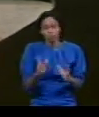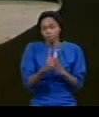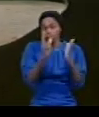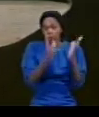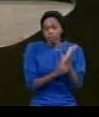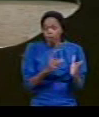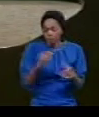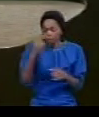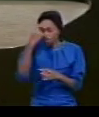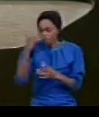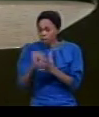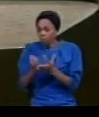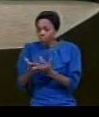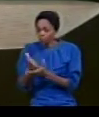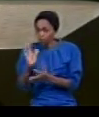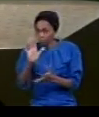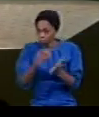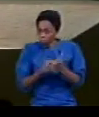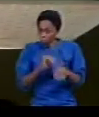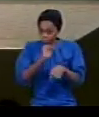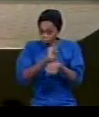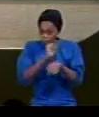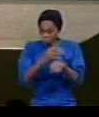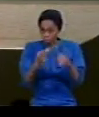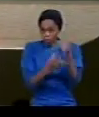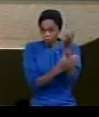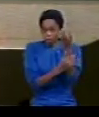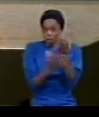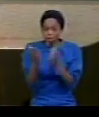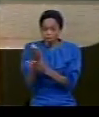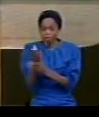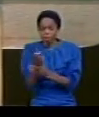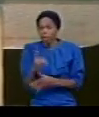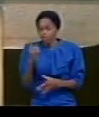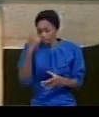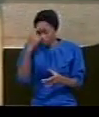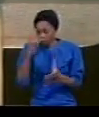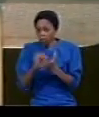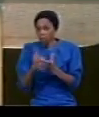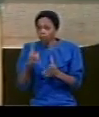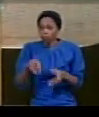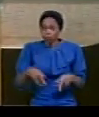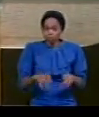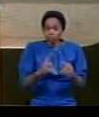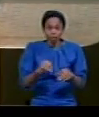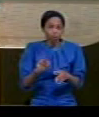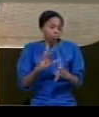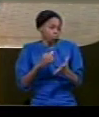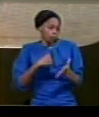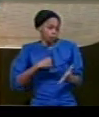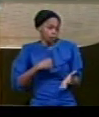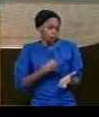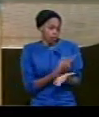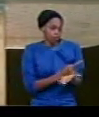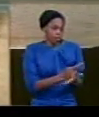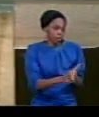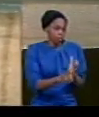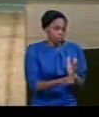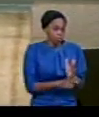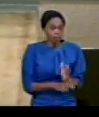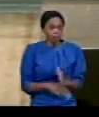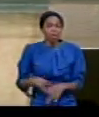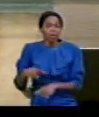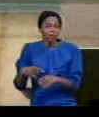their own works, the works of their hand, by their own endeavor, their self-righteousness, they will